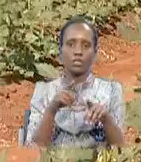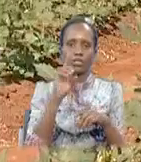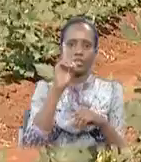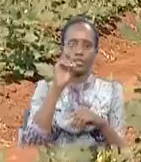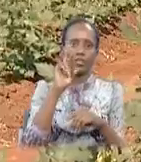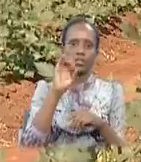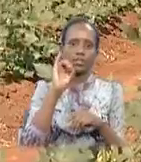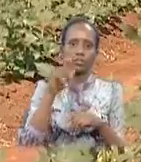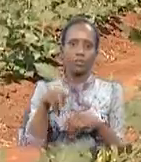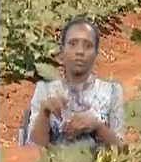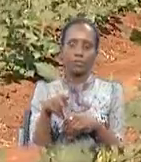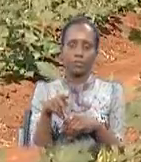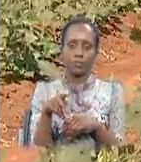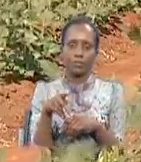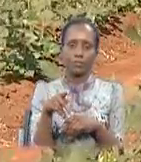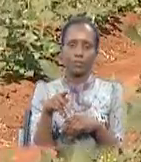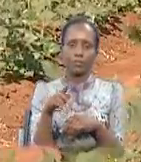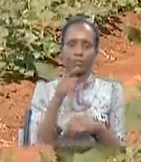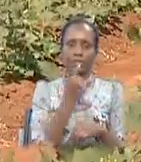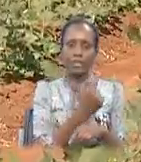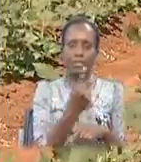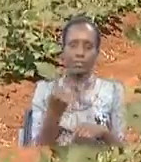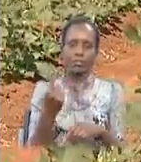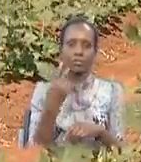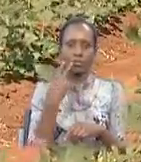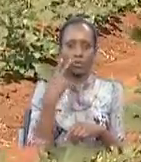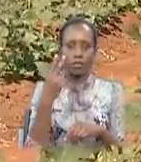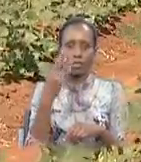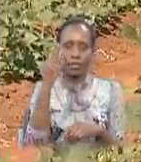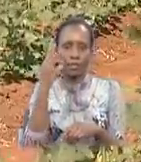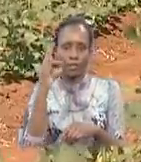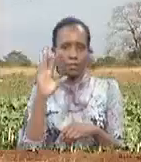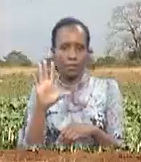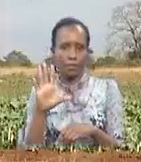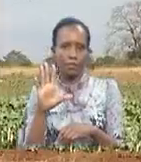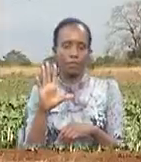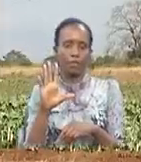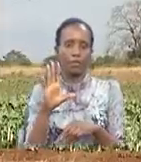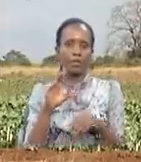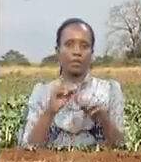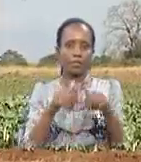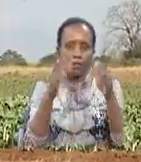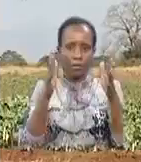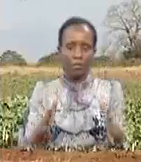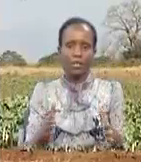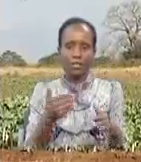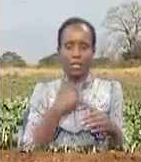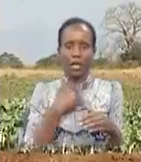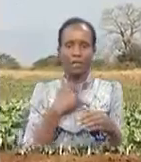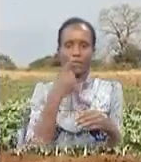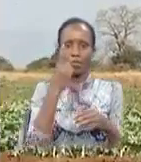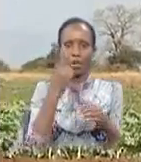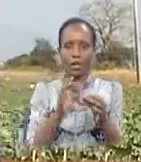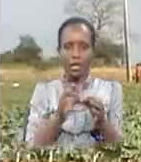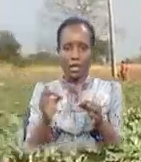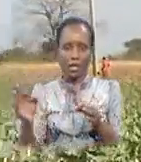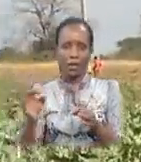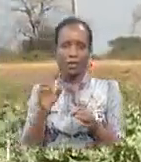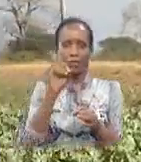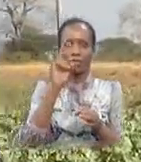now. Each of the 230 farmers has been issued with an acre of